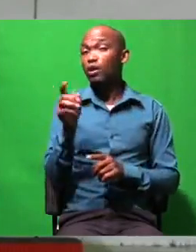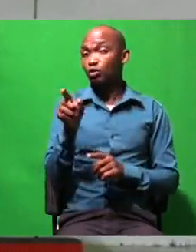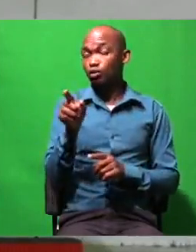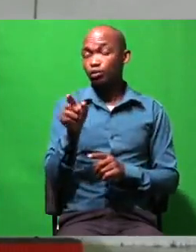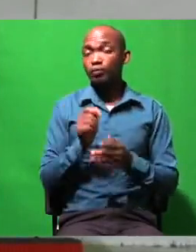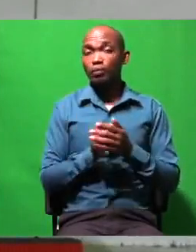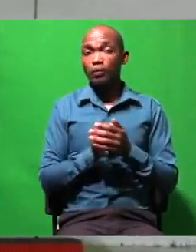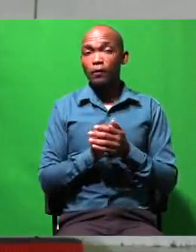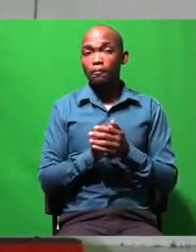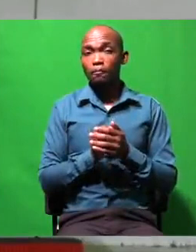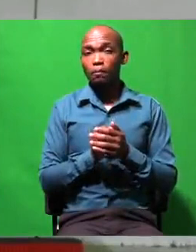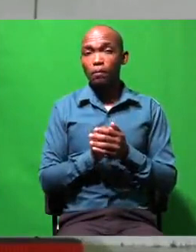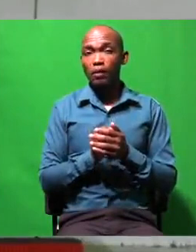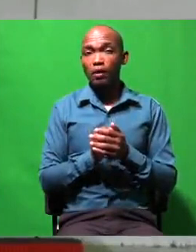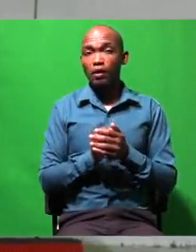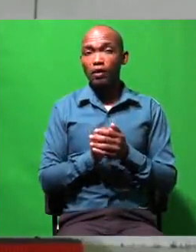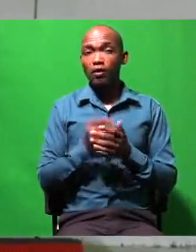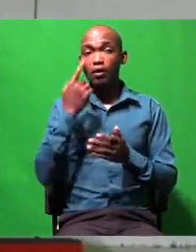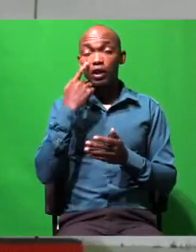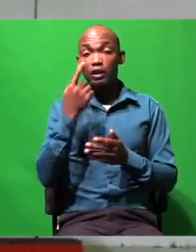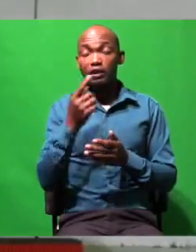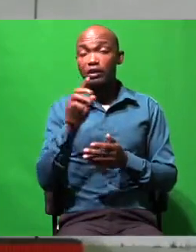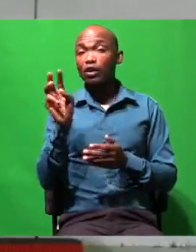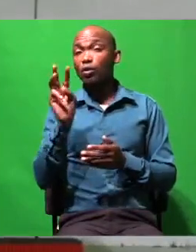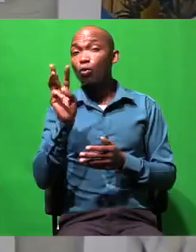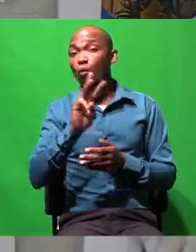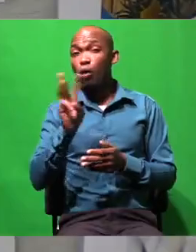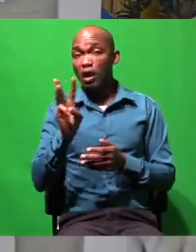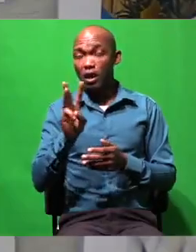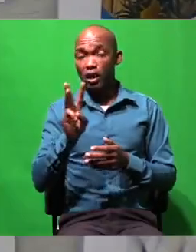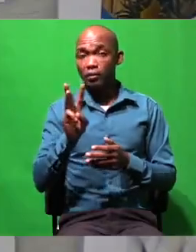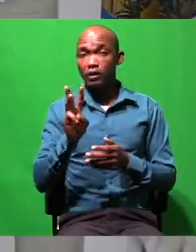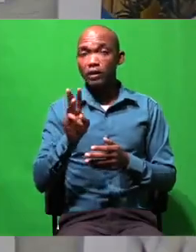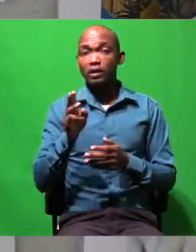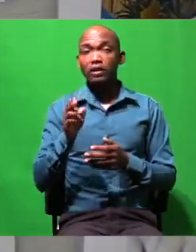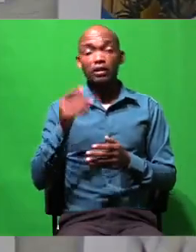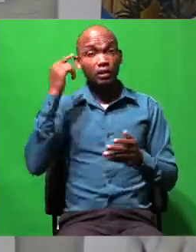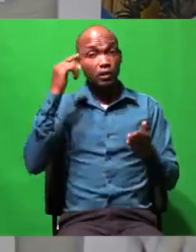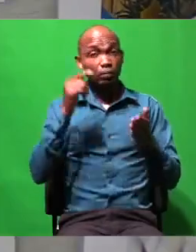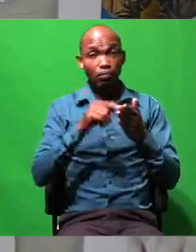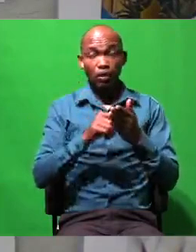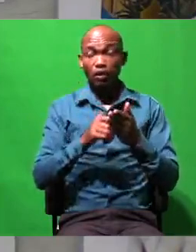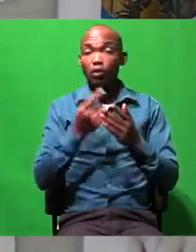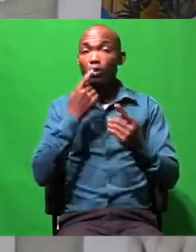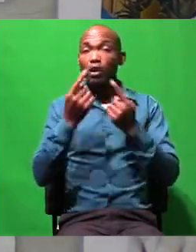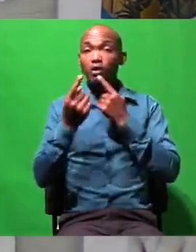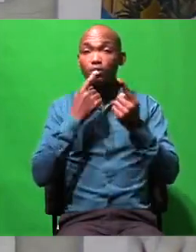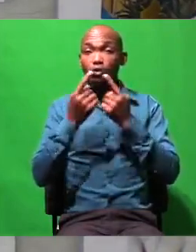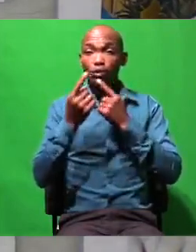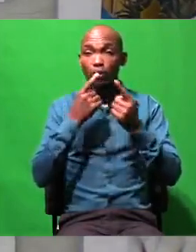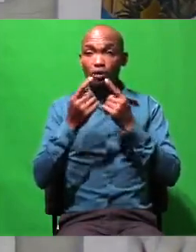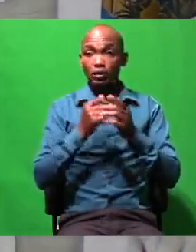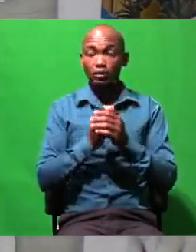where are these tomato plants found? In the field. So it means that we are talking about